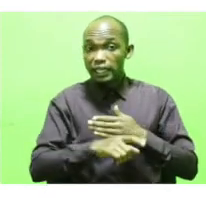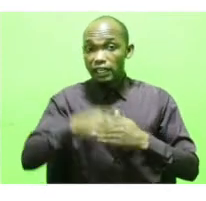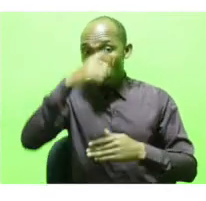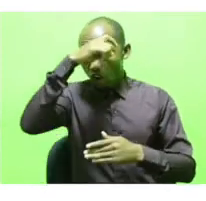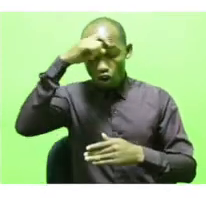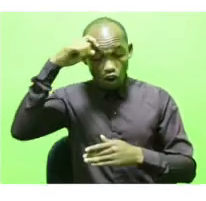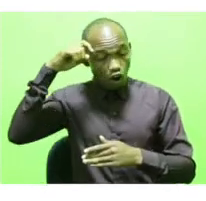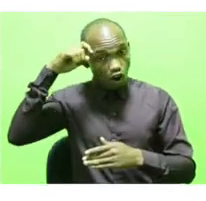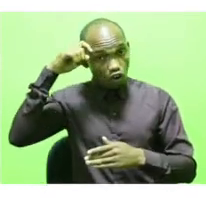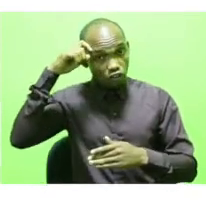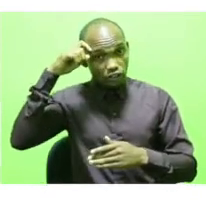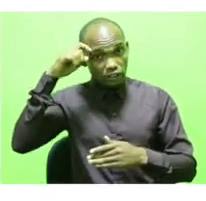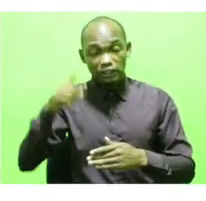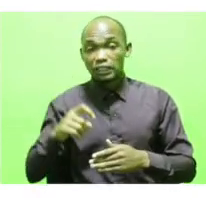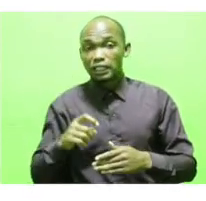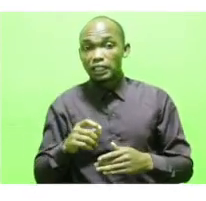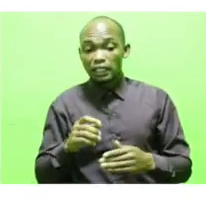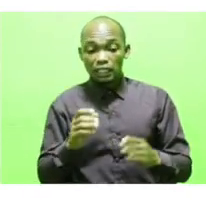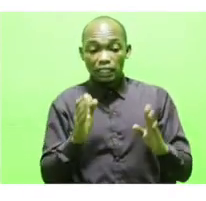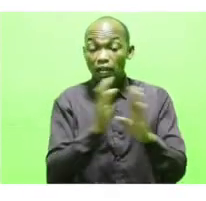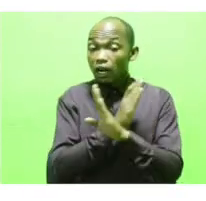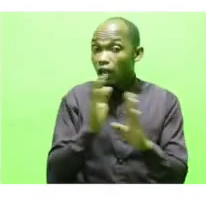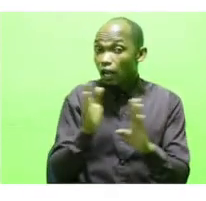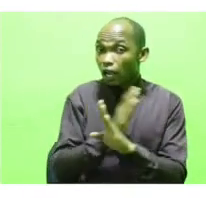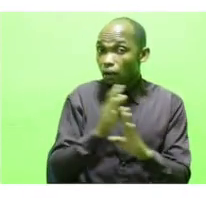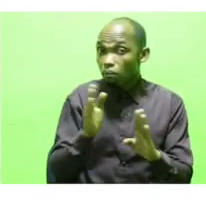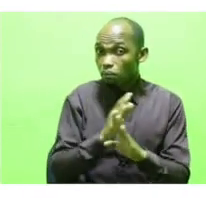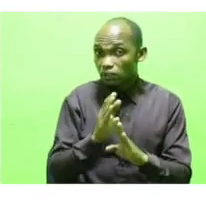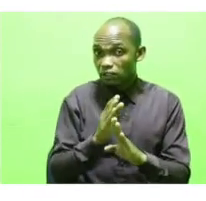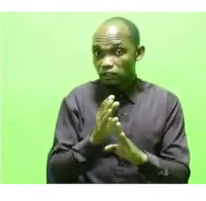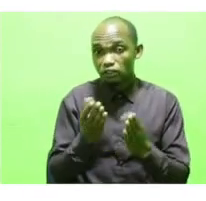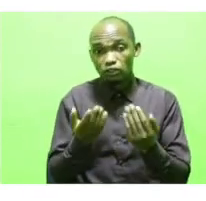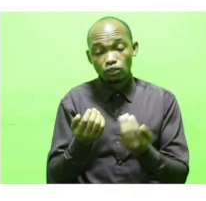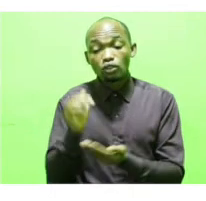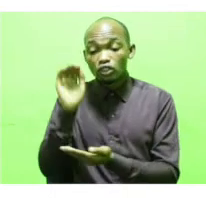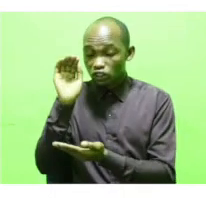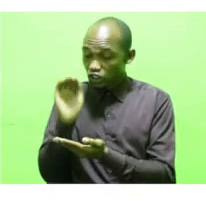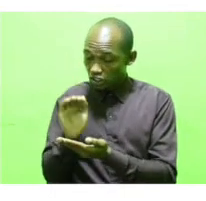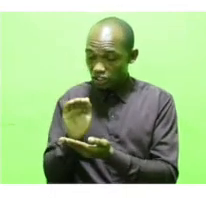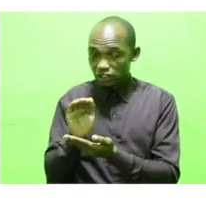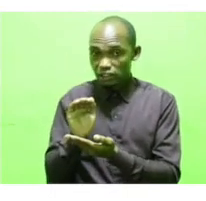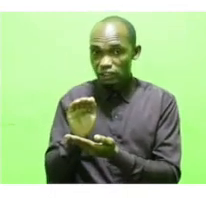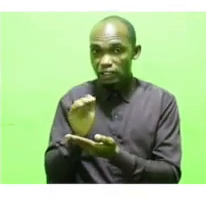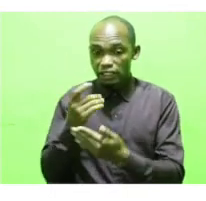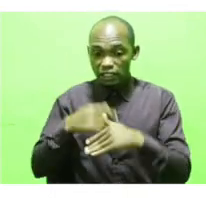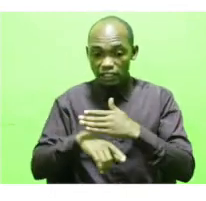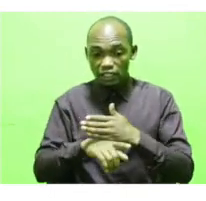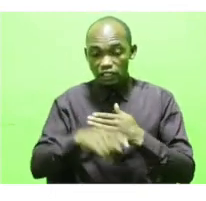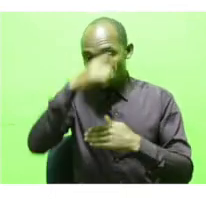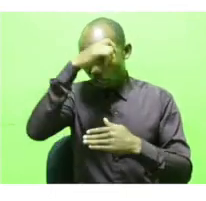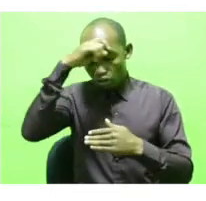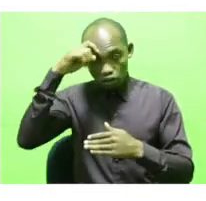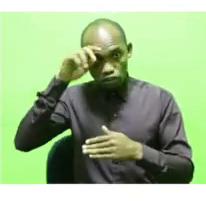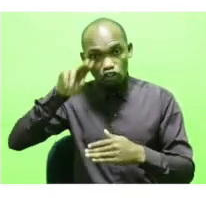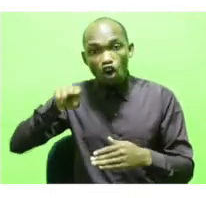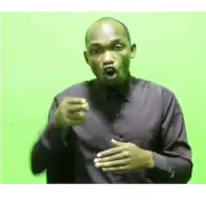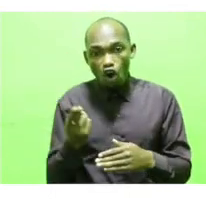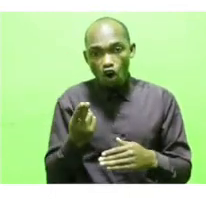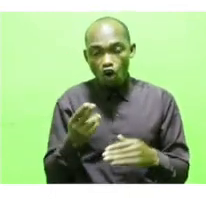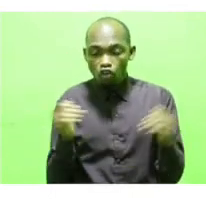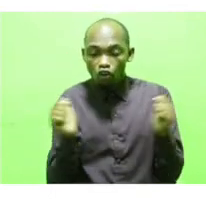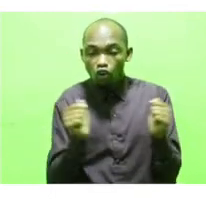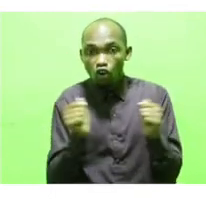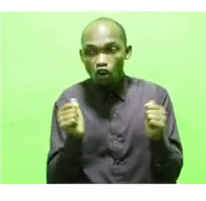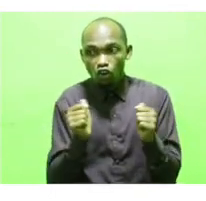climates or cold climates, and there are other organisms which tend to decrease their growth in hot or